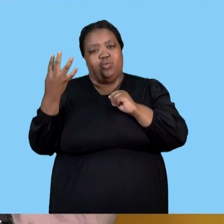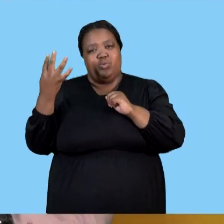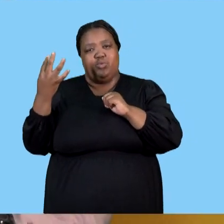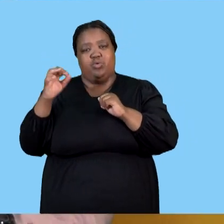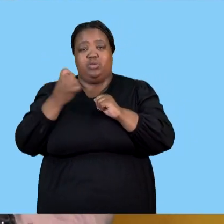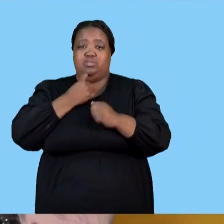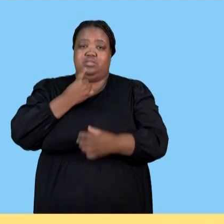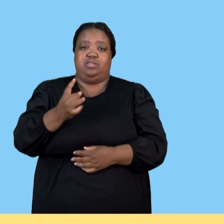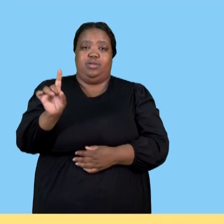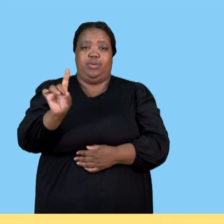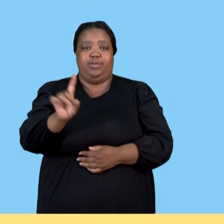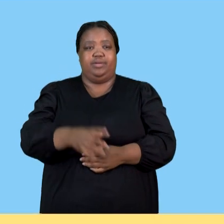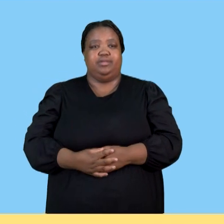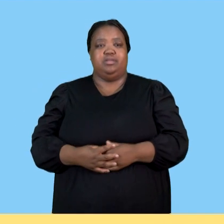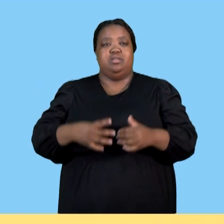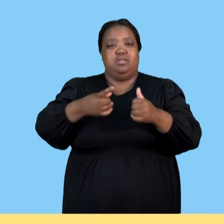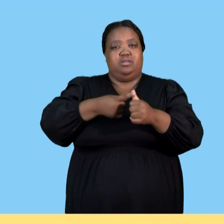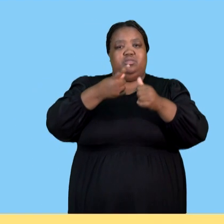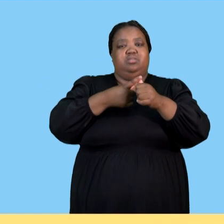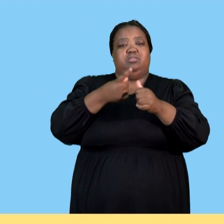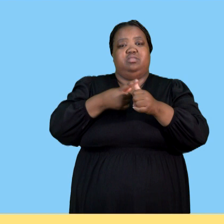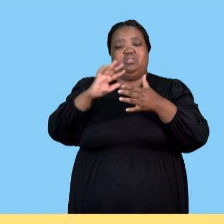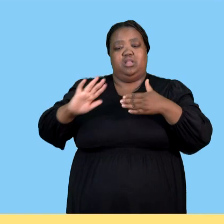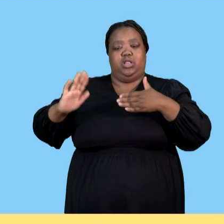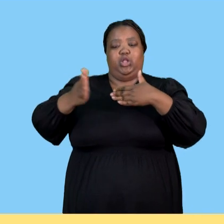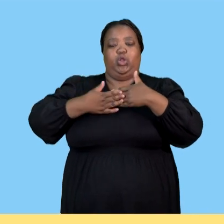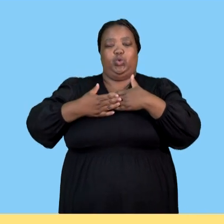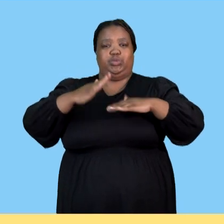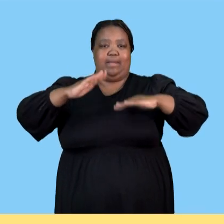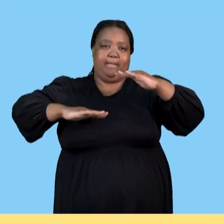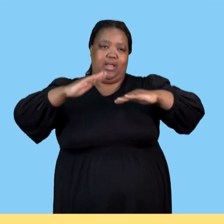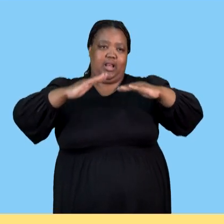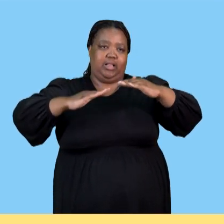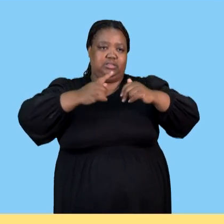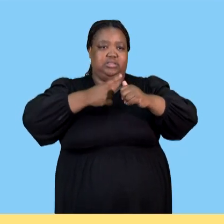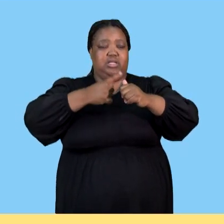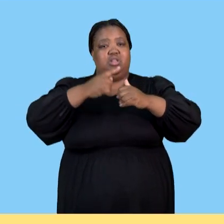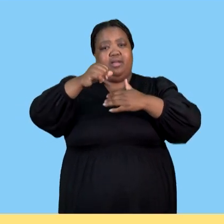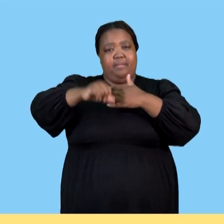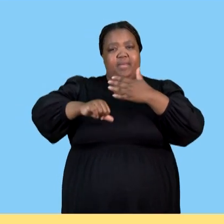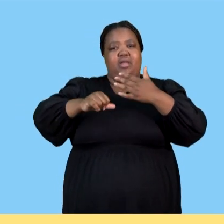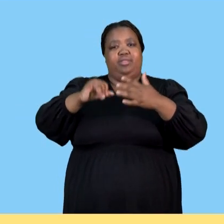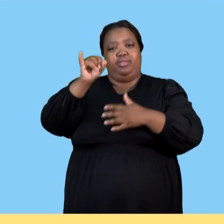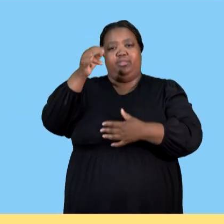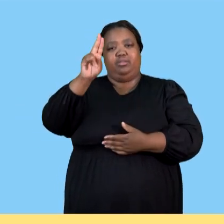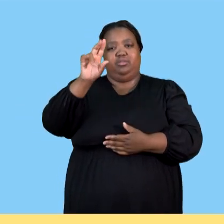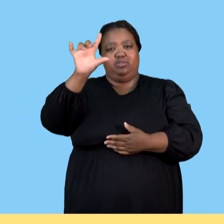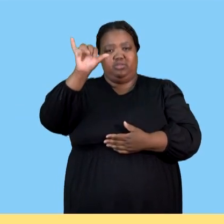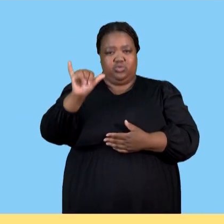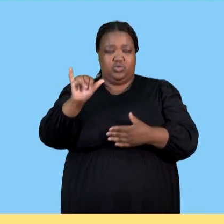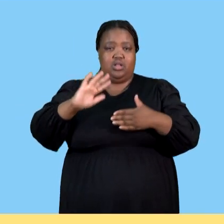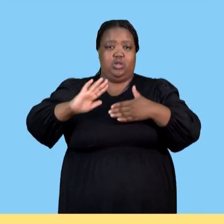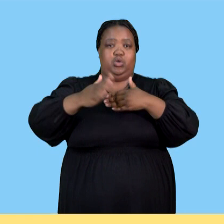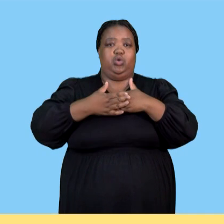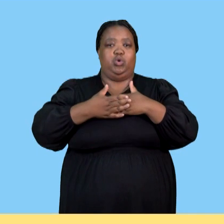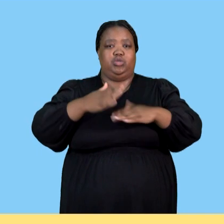Number 4 says, calculate the closing balance for the month of July.